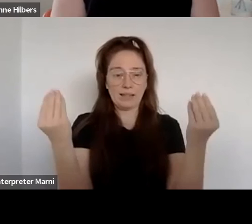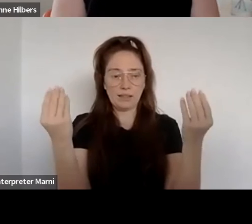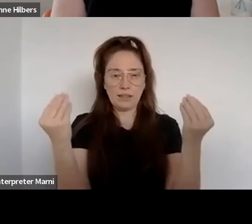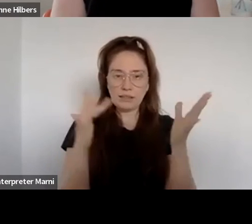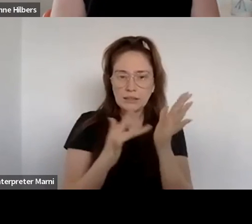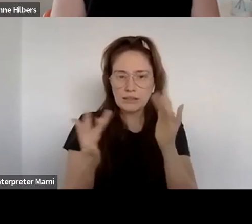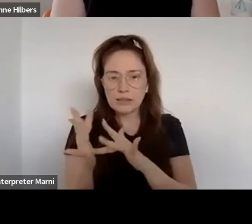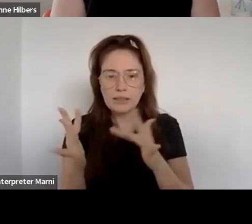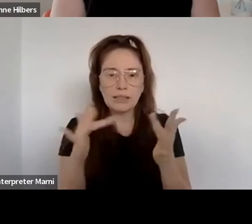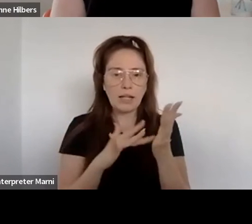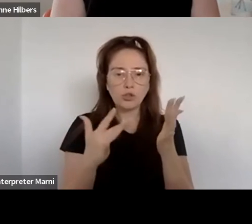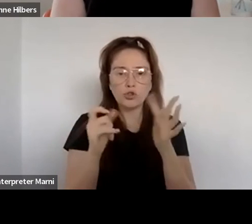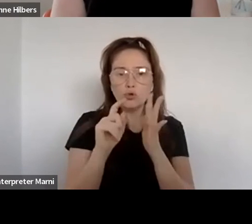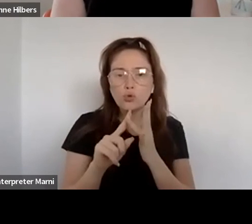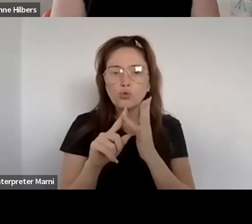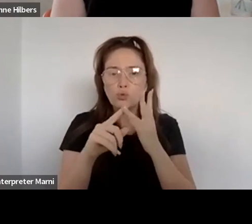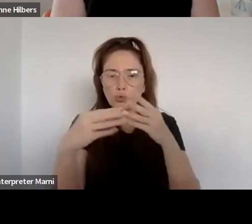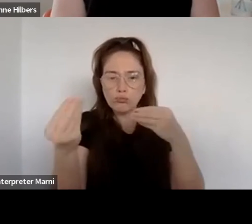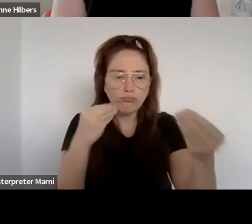touch-based thing, and